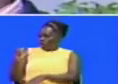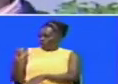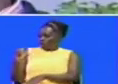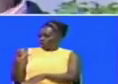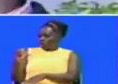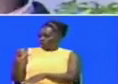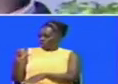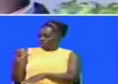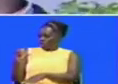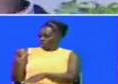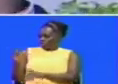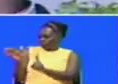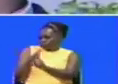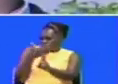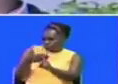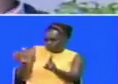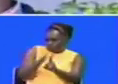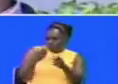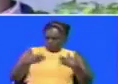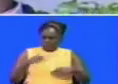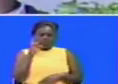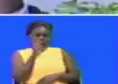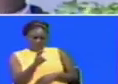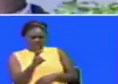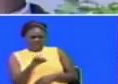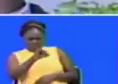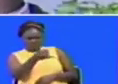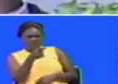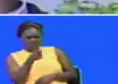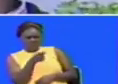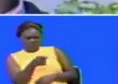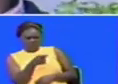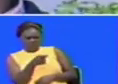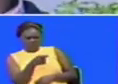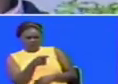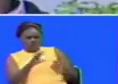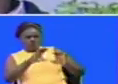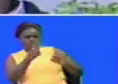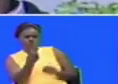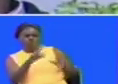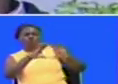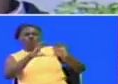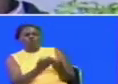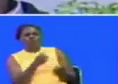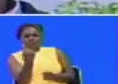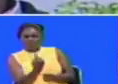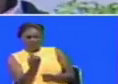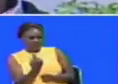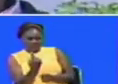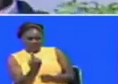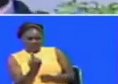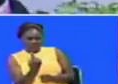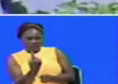NASA is able to convince the masses that, look, Jubilee is a two community kind of